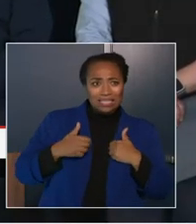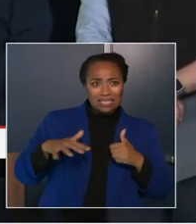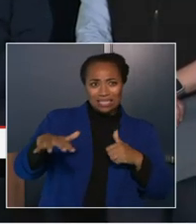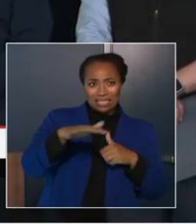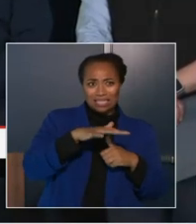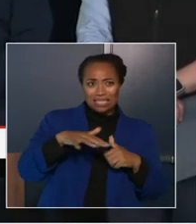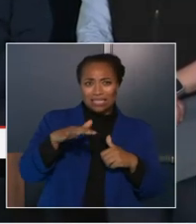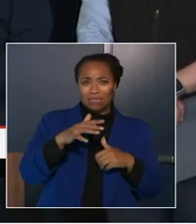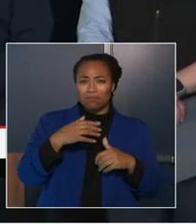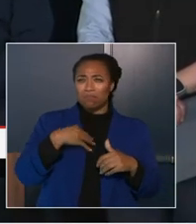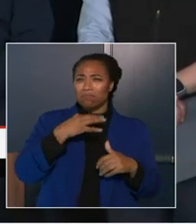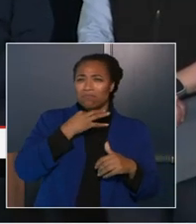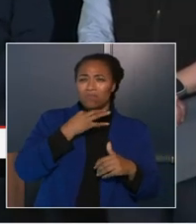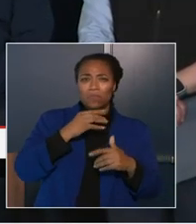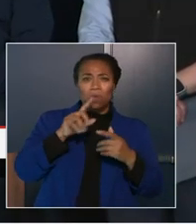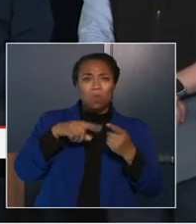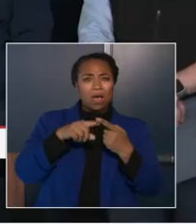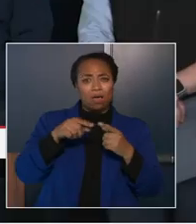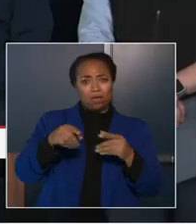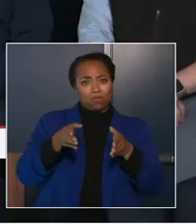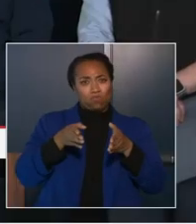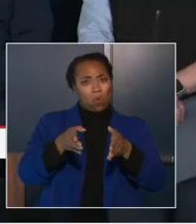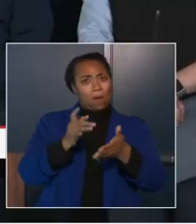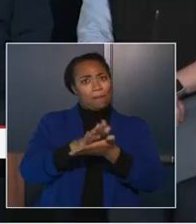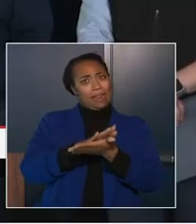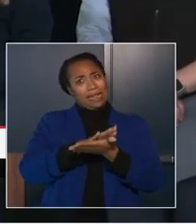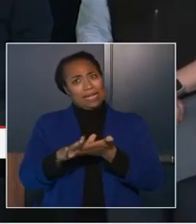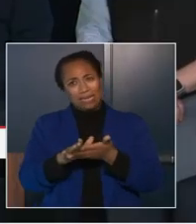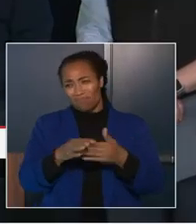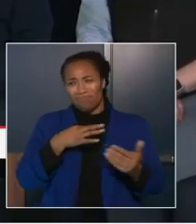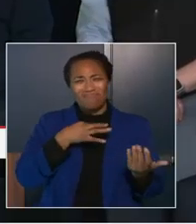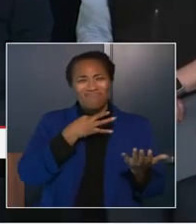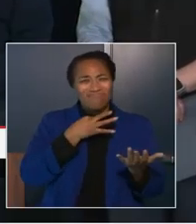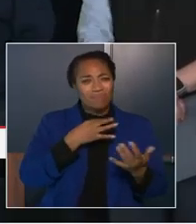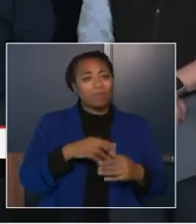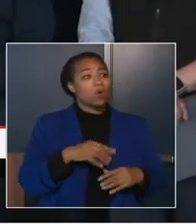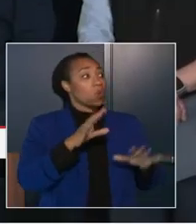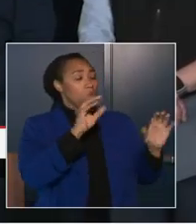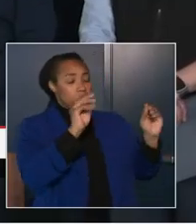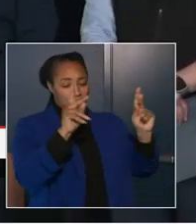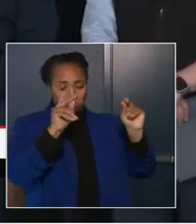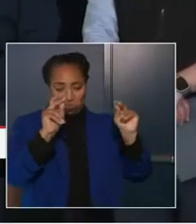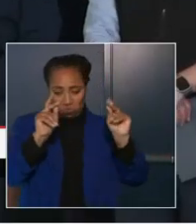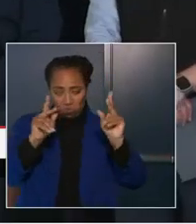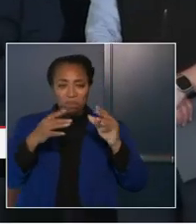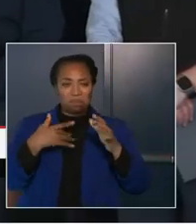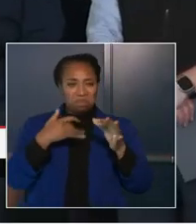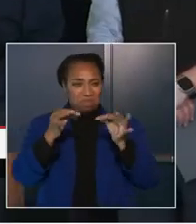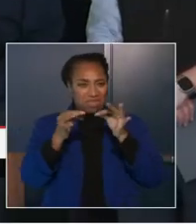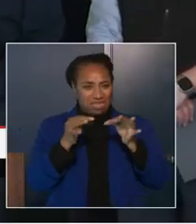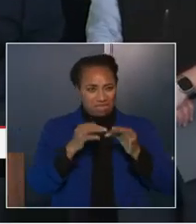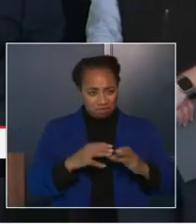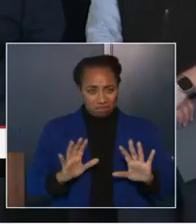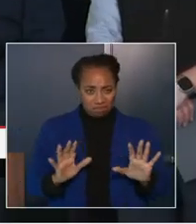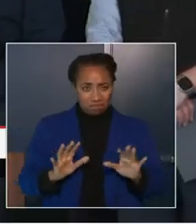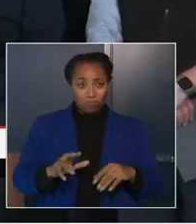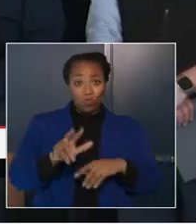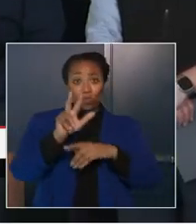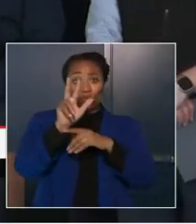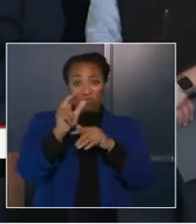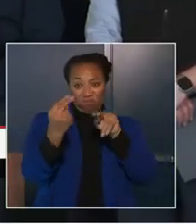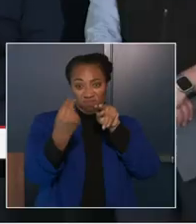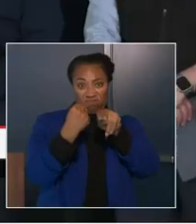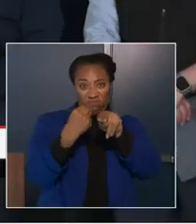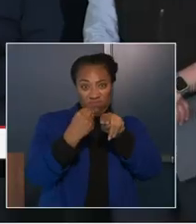you know about the forecast right now? All right, let me break it down starting from 395, 695, 295. Those are our major